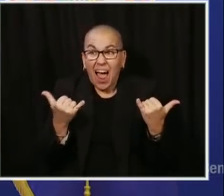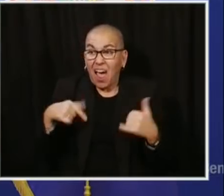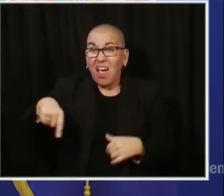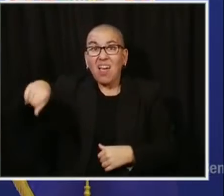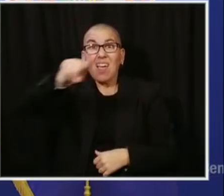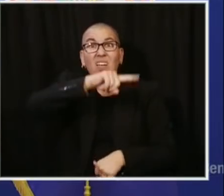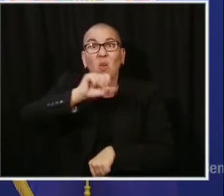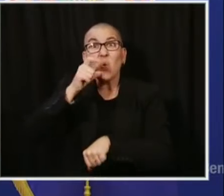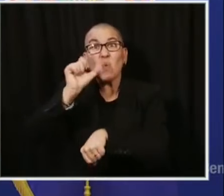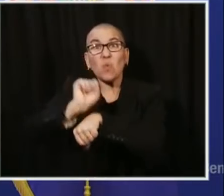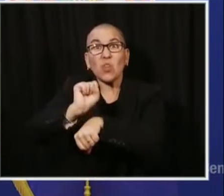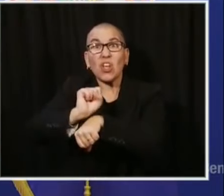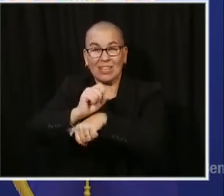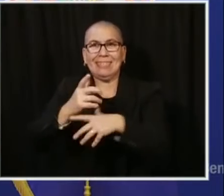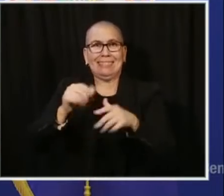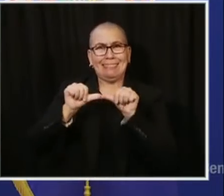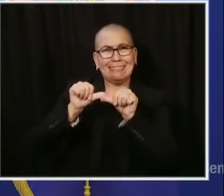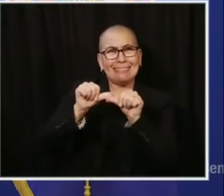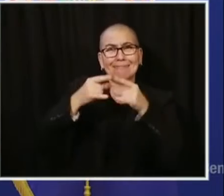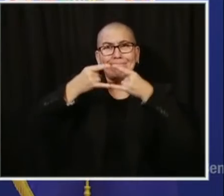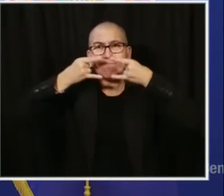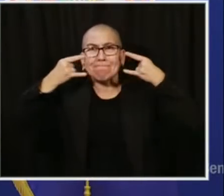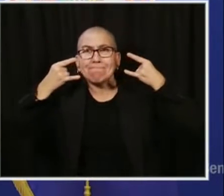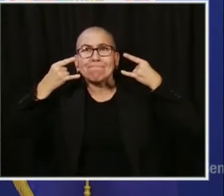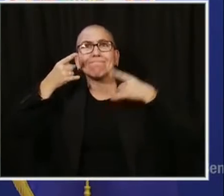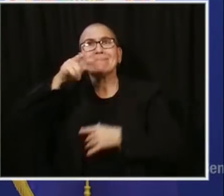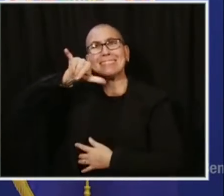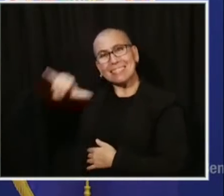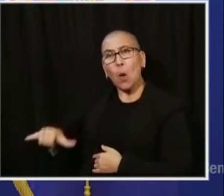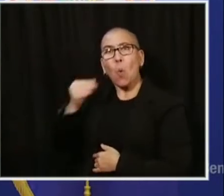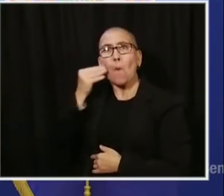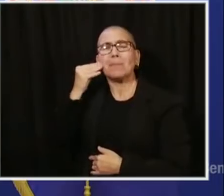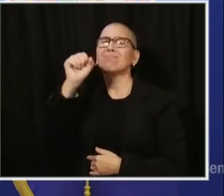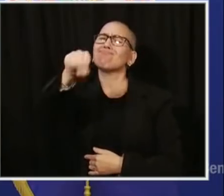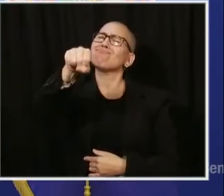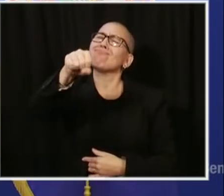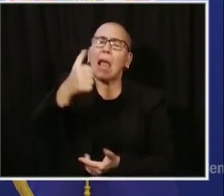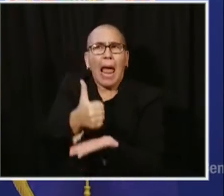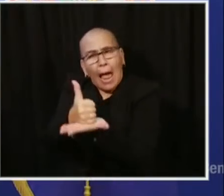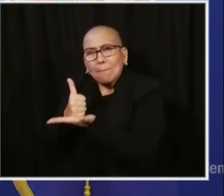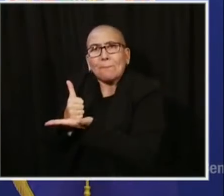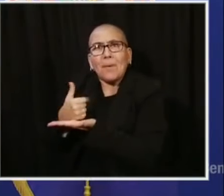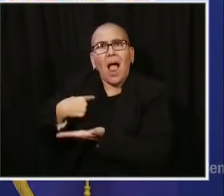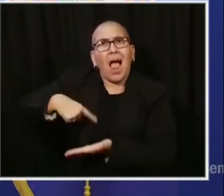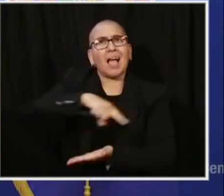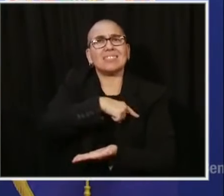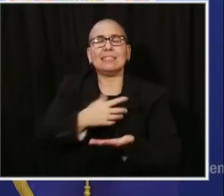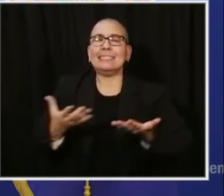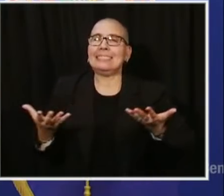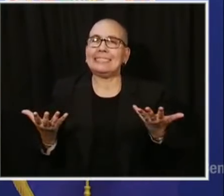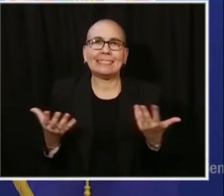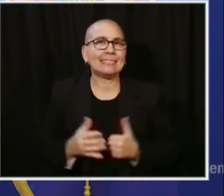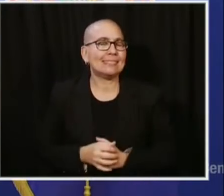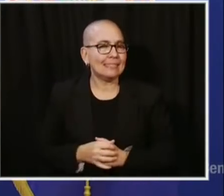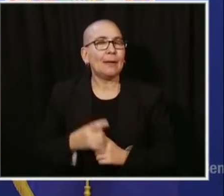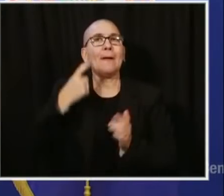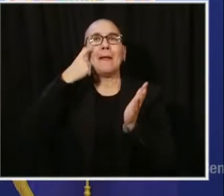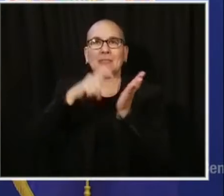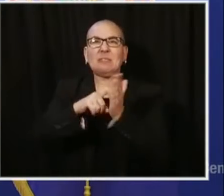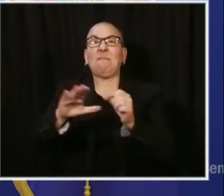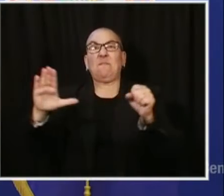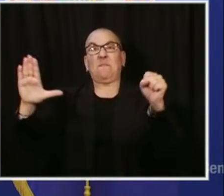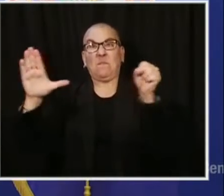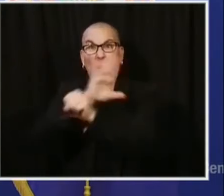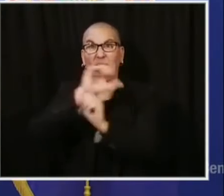that capacity is paying off, and it will continue to pay off in the future. You've seen it in states surrounding us where they started to move into their